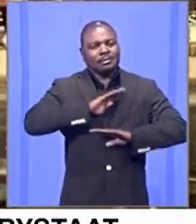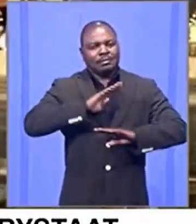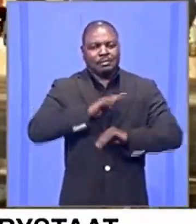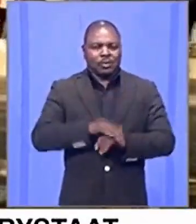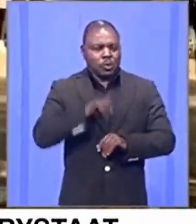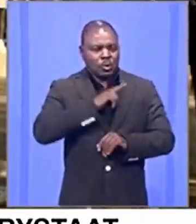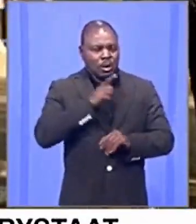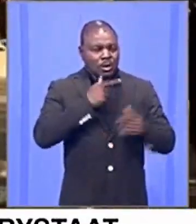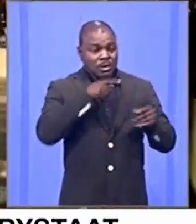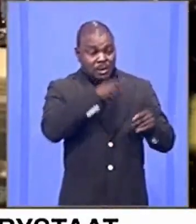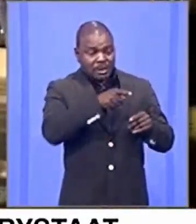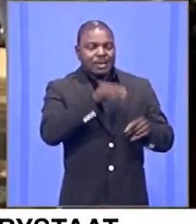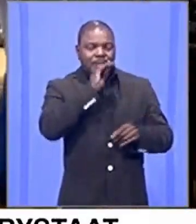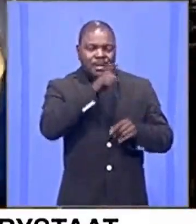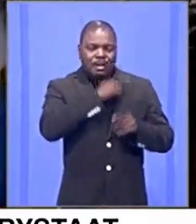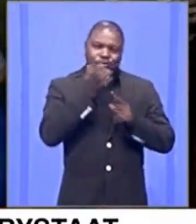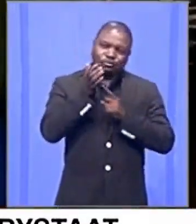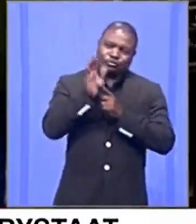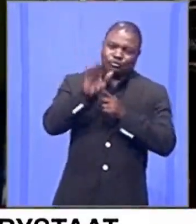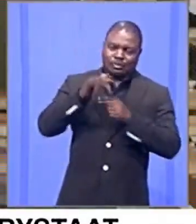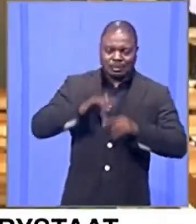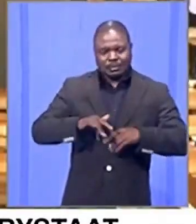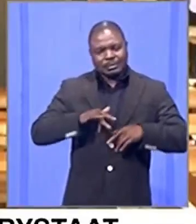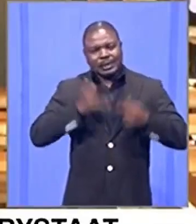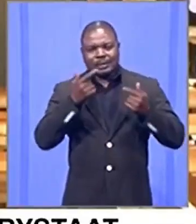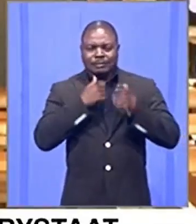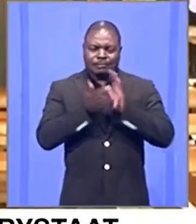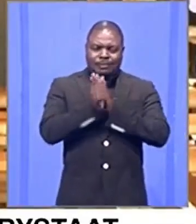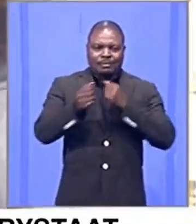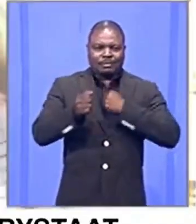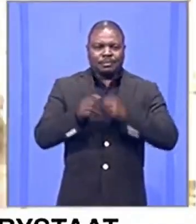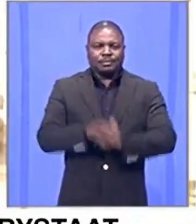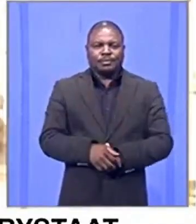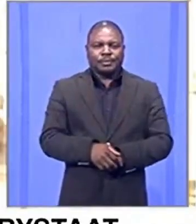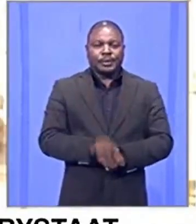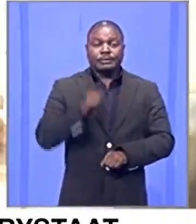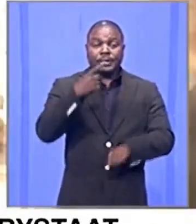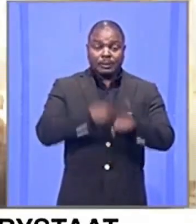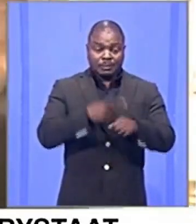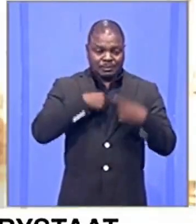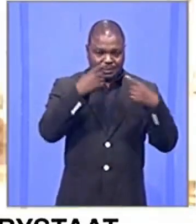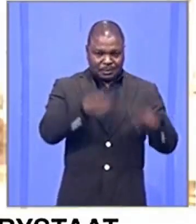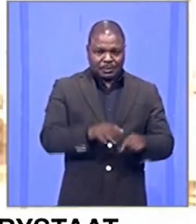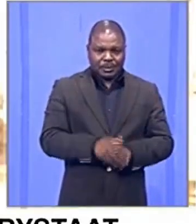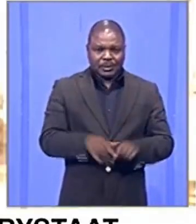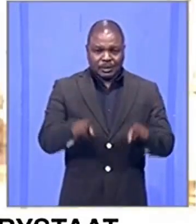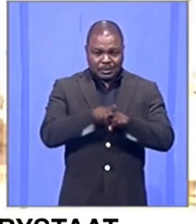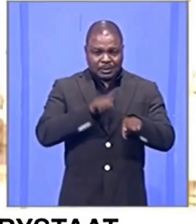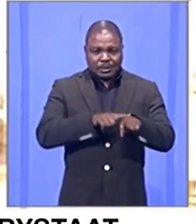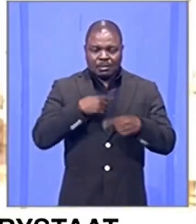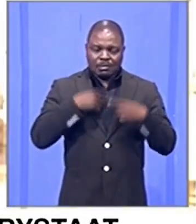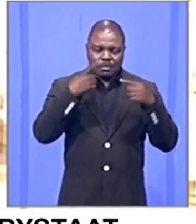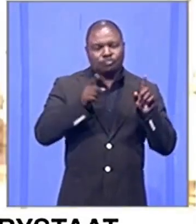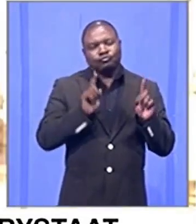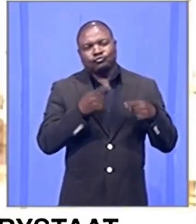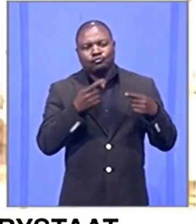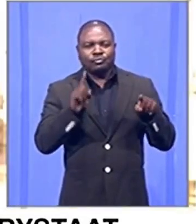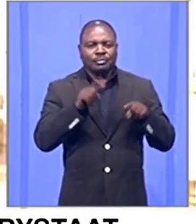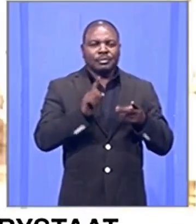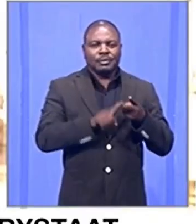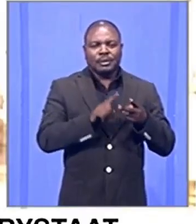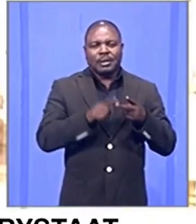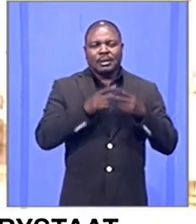kang ena ke sethala sa ho bapatsa bokgoni ba bona. Ke kgatla ka la pele ke le mona ho mnate hore ke sa pele le nna ke nitlile re tlo bina re